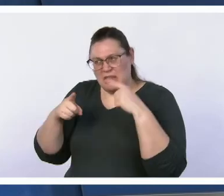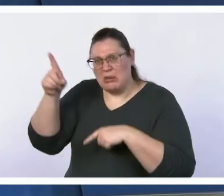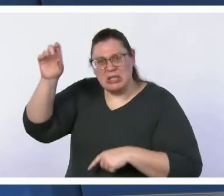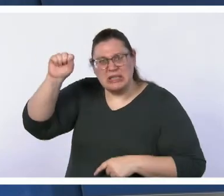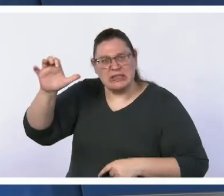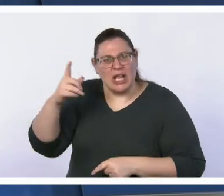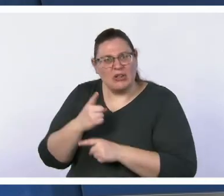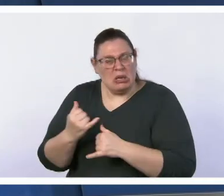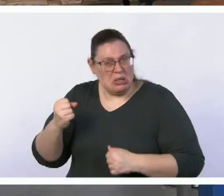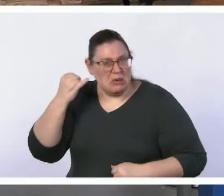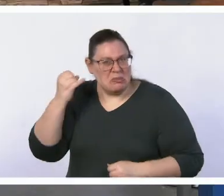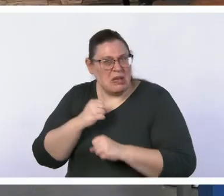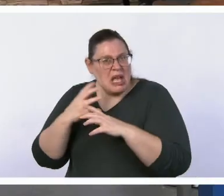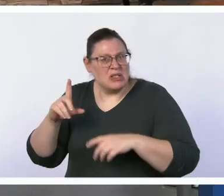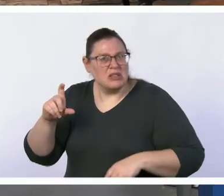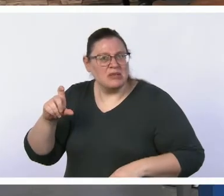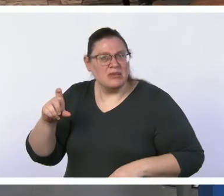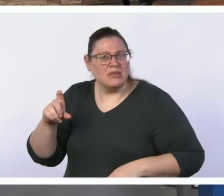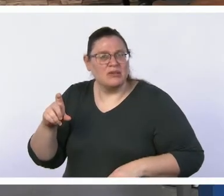Sacramento right now?